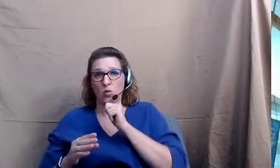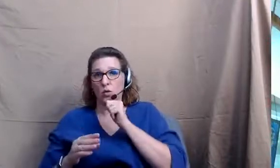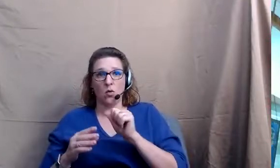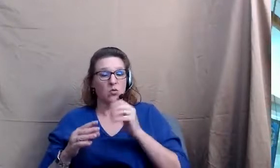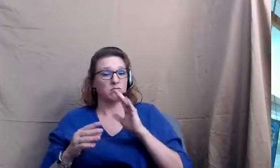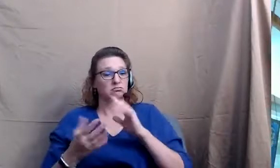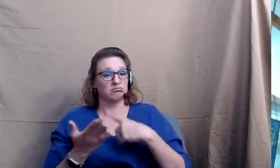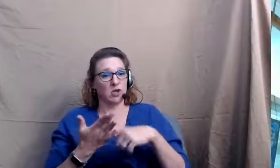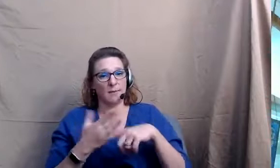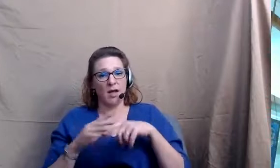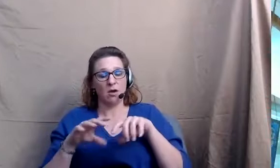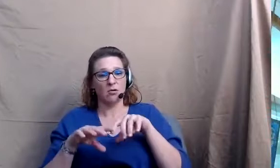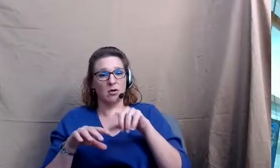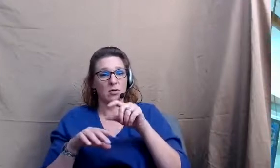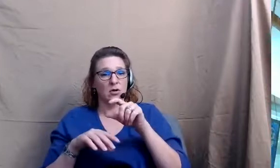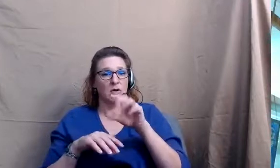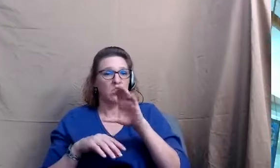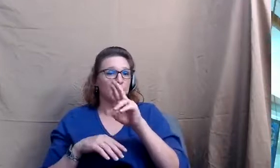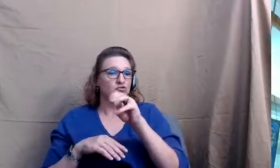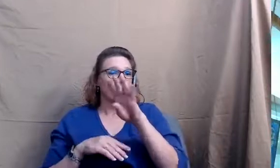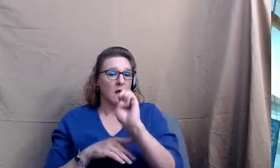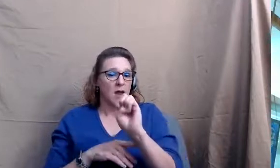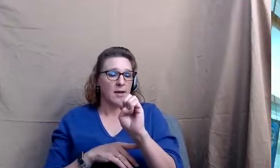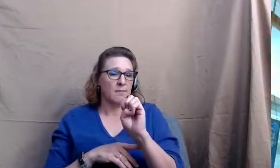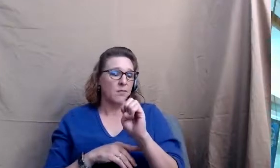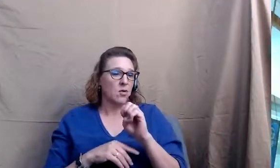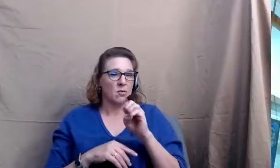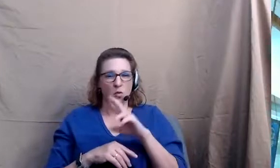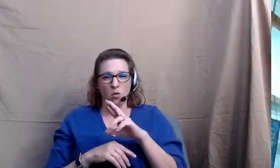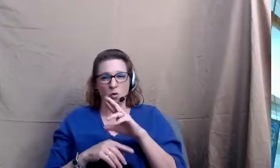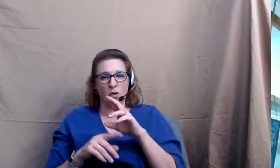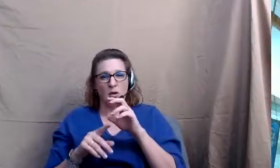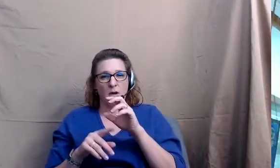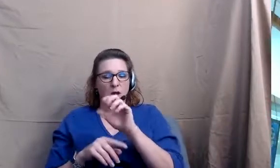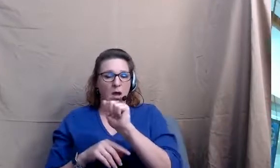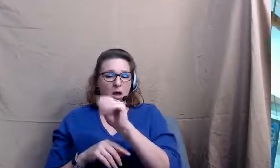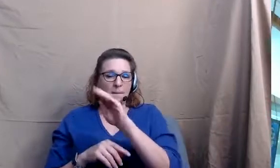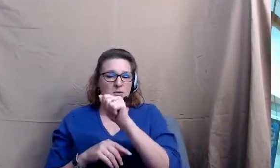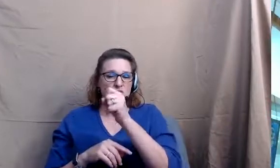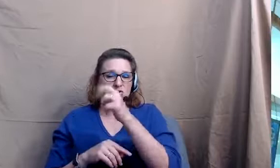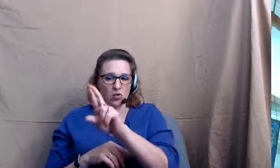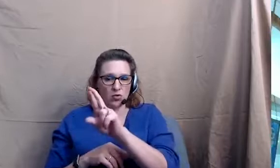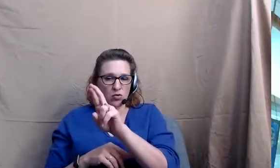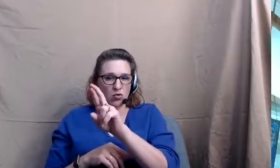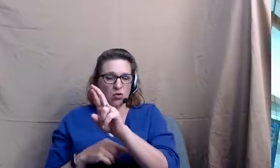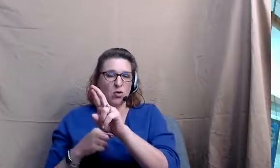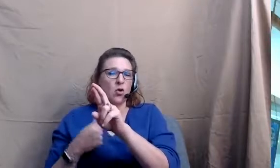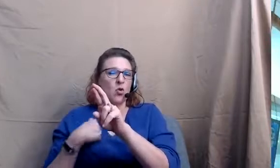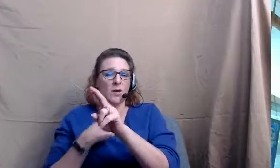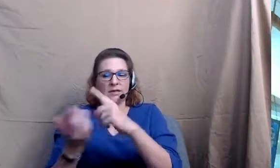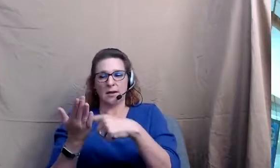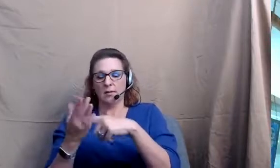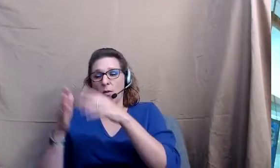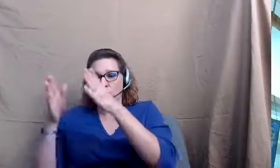about kind of criminals and abusers. We talk about a person who has done harm and a person who has